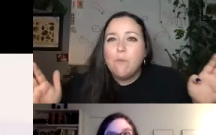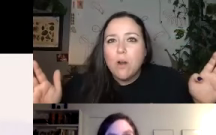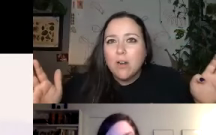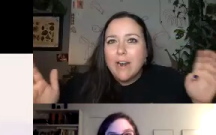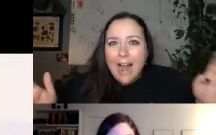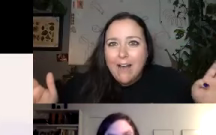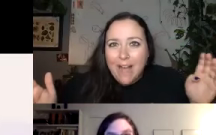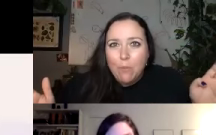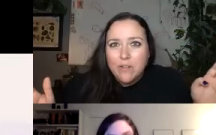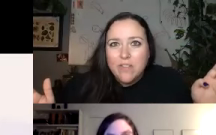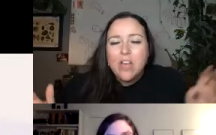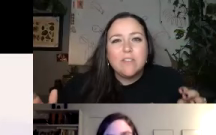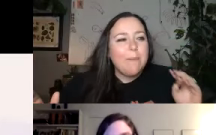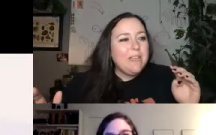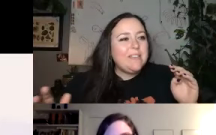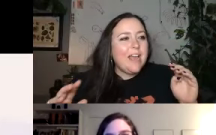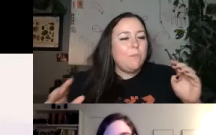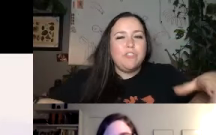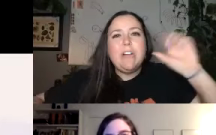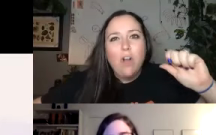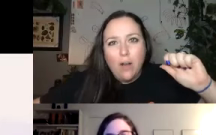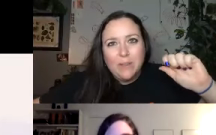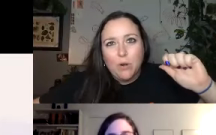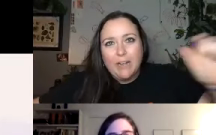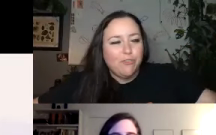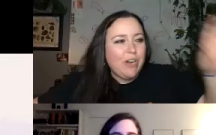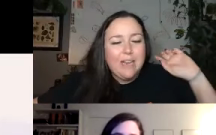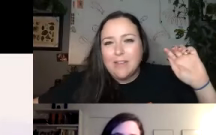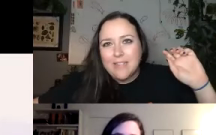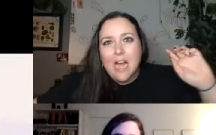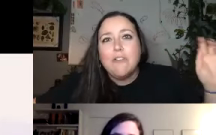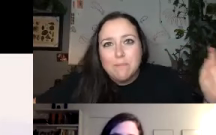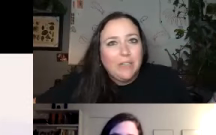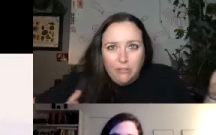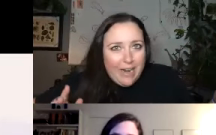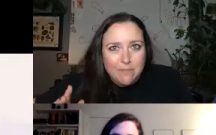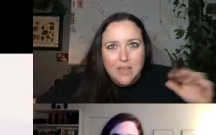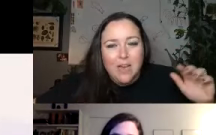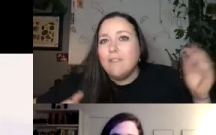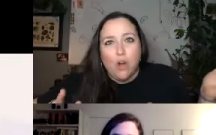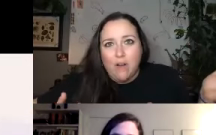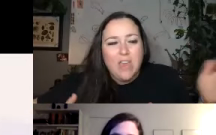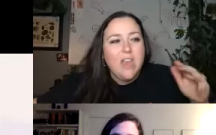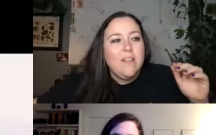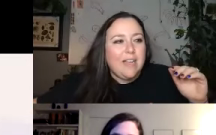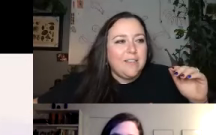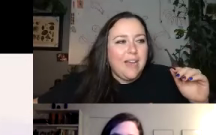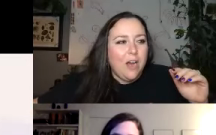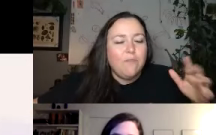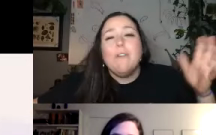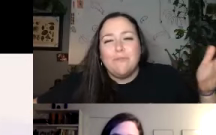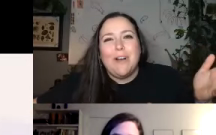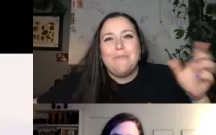think, like 4.5 hours. So that means that when you drink coffee in the morning, if you're drinking, let's say 100 milligrams of coffee,